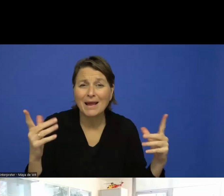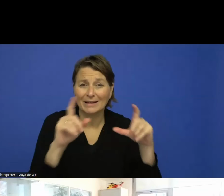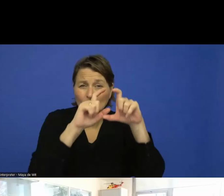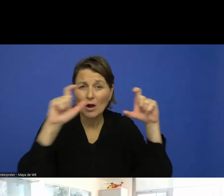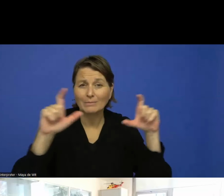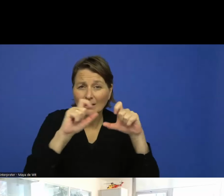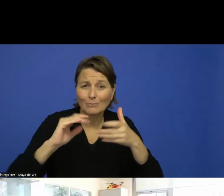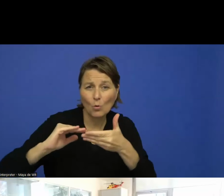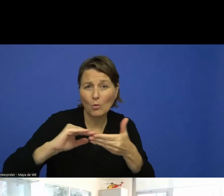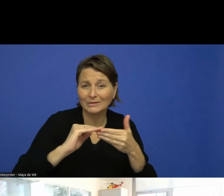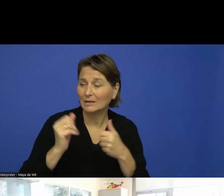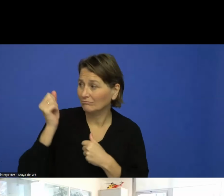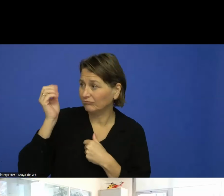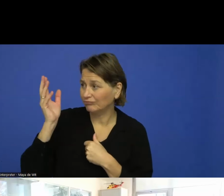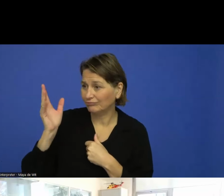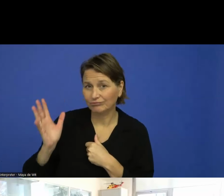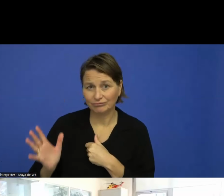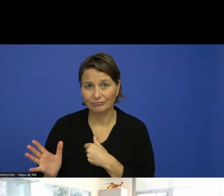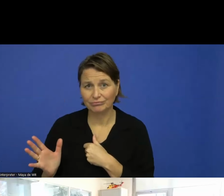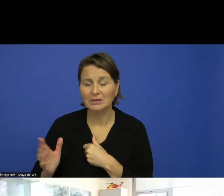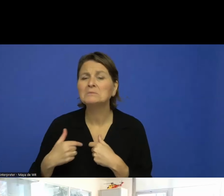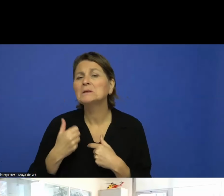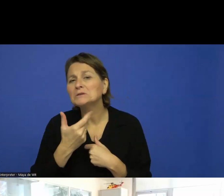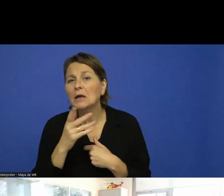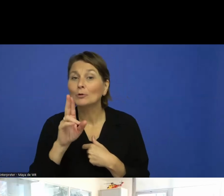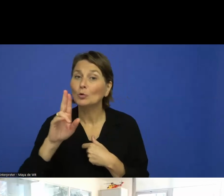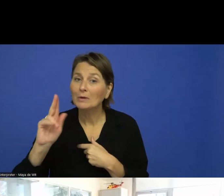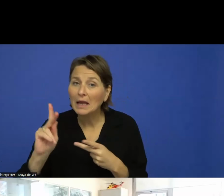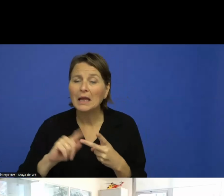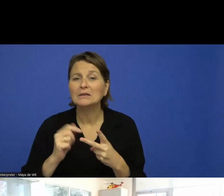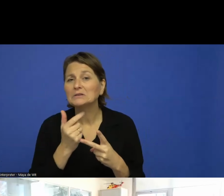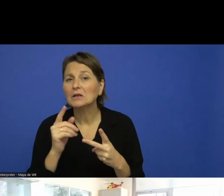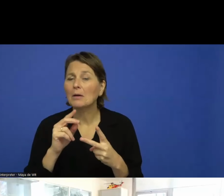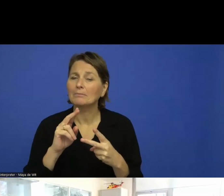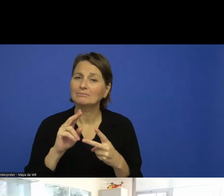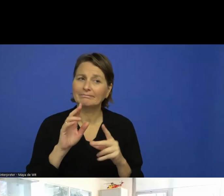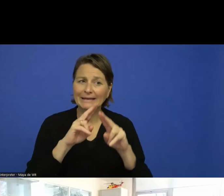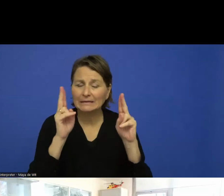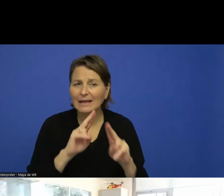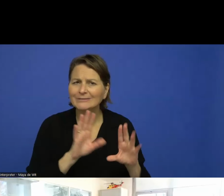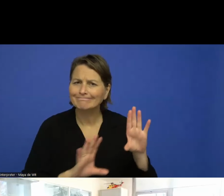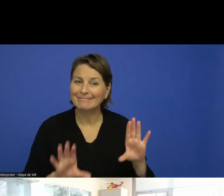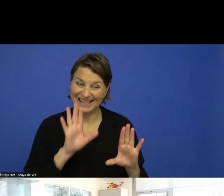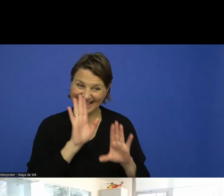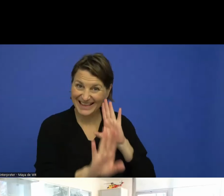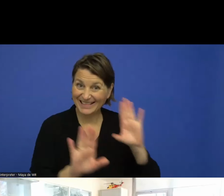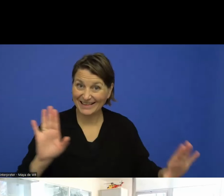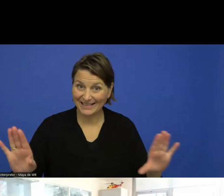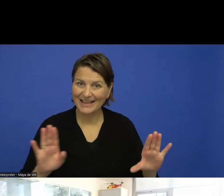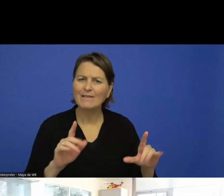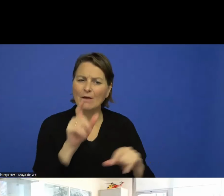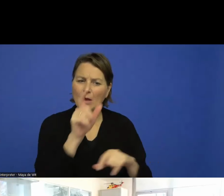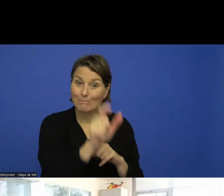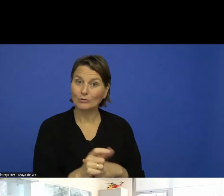organizations, some in the UK, some international, training their designers to think more inclusively. And it